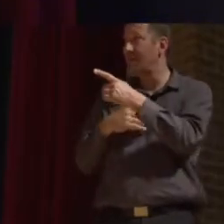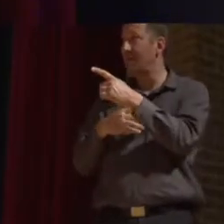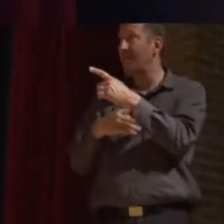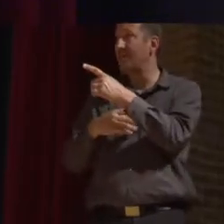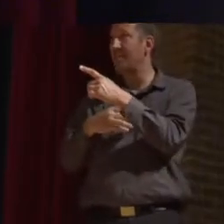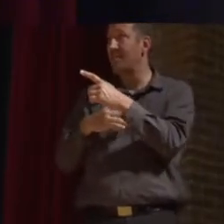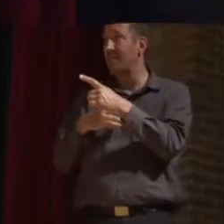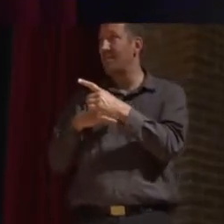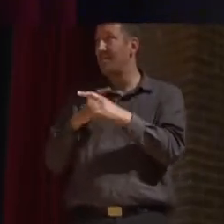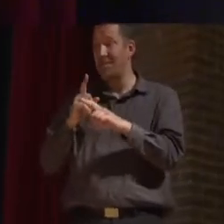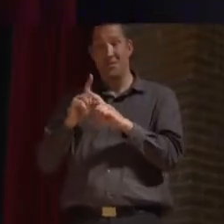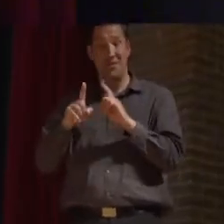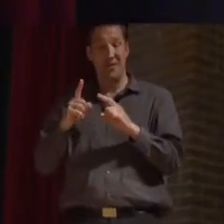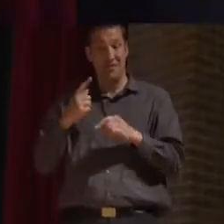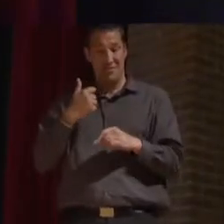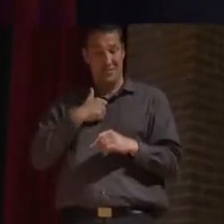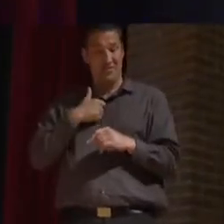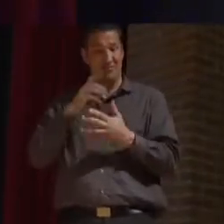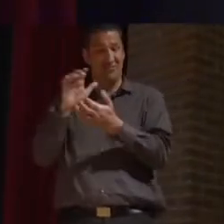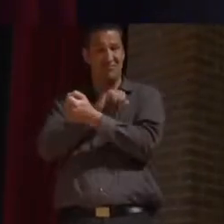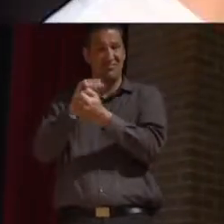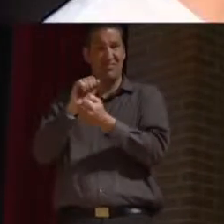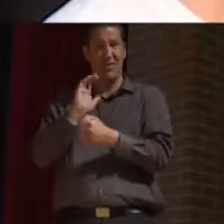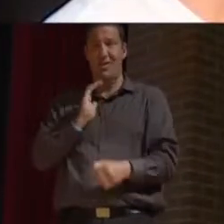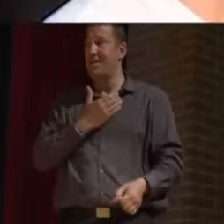sabotage our own success. I mean,